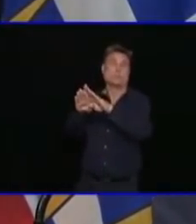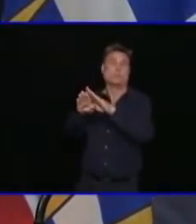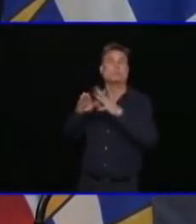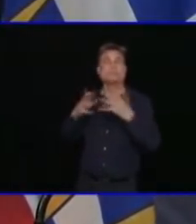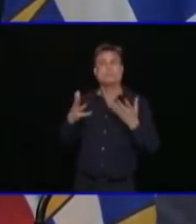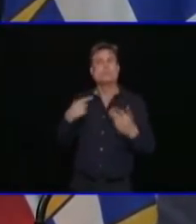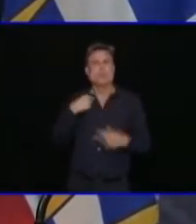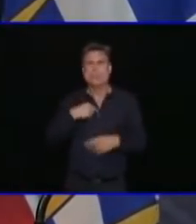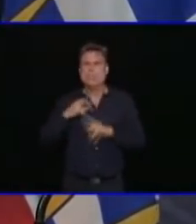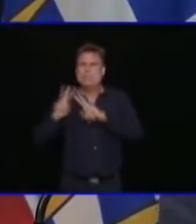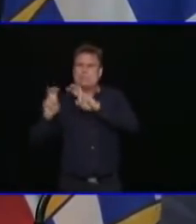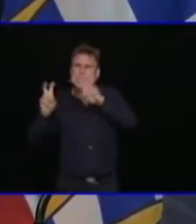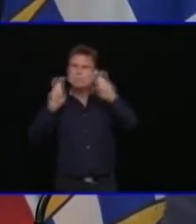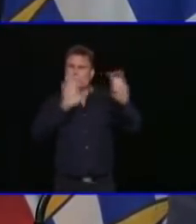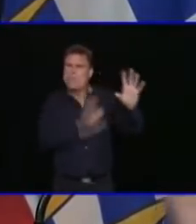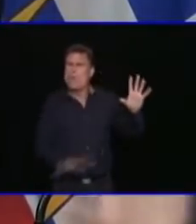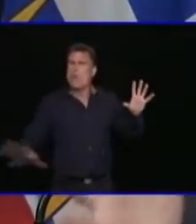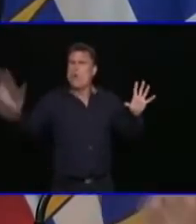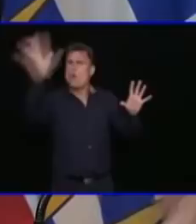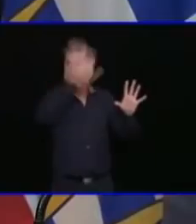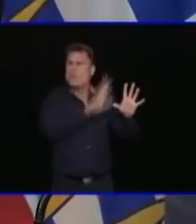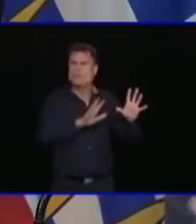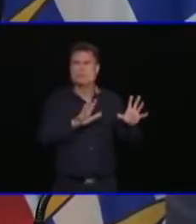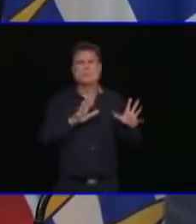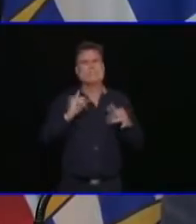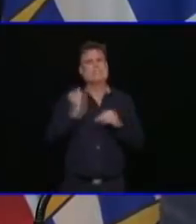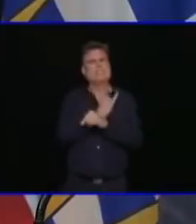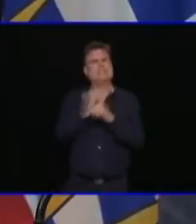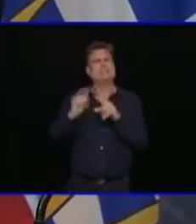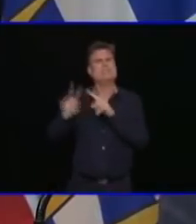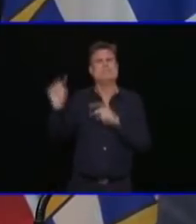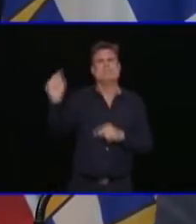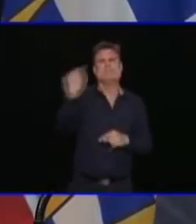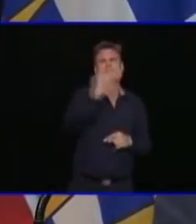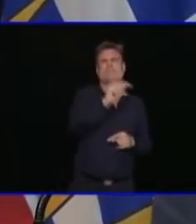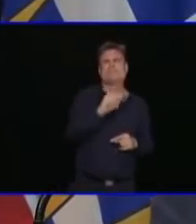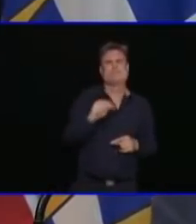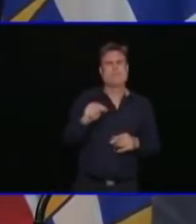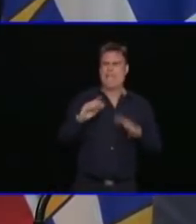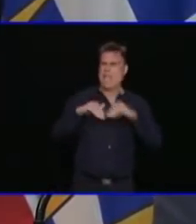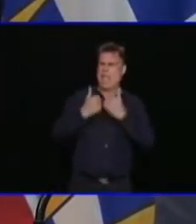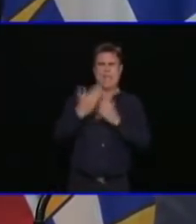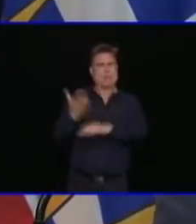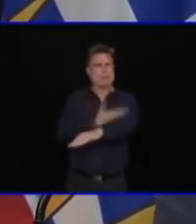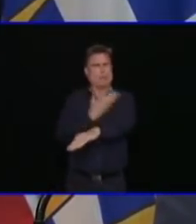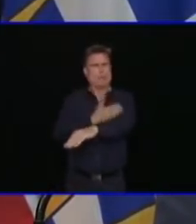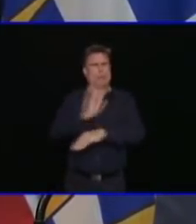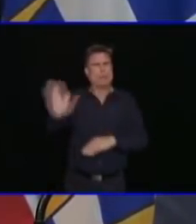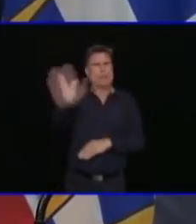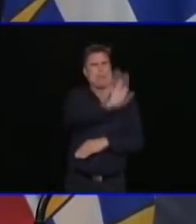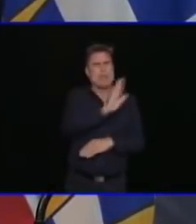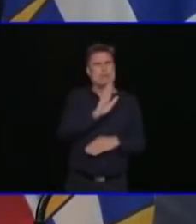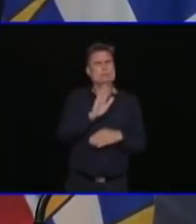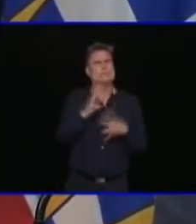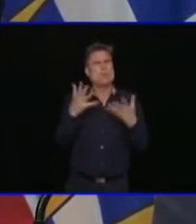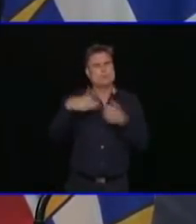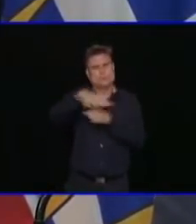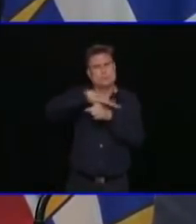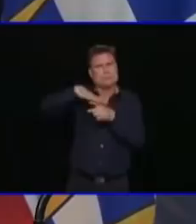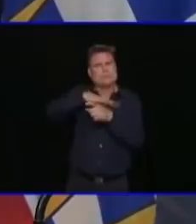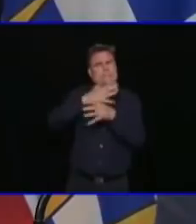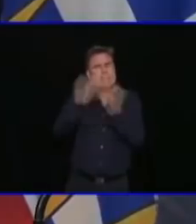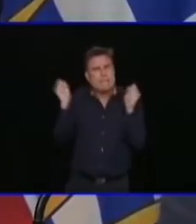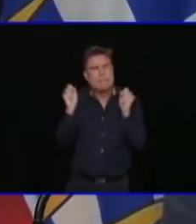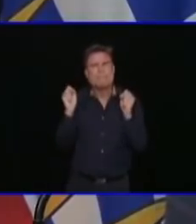recognizing the challenges that we've seen. So what we want to do is look at where these transmission events are happening more commonly and look